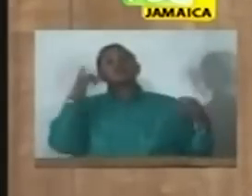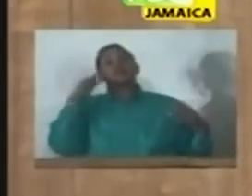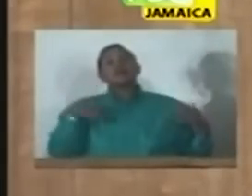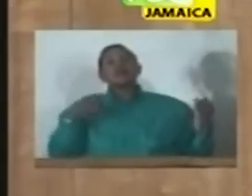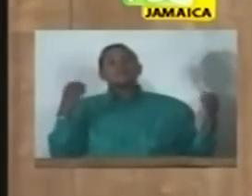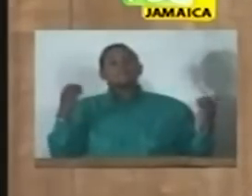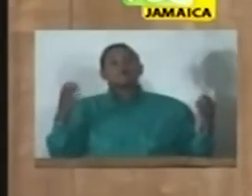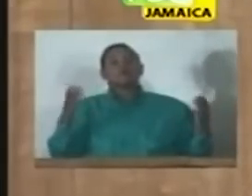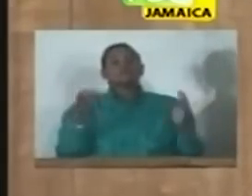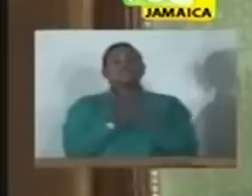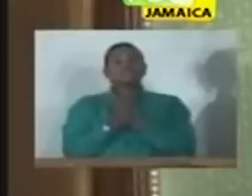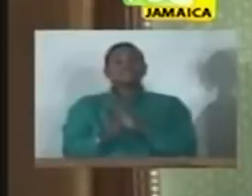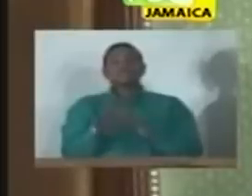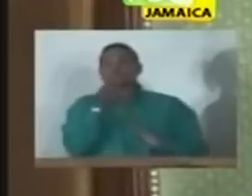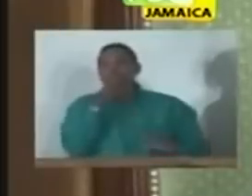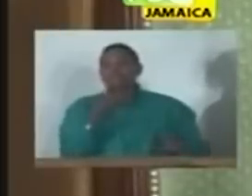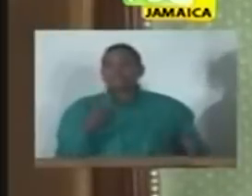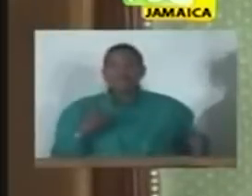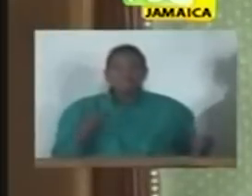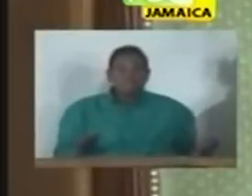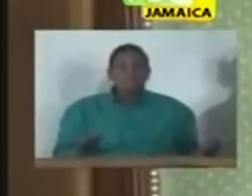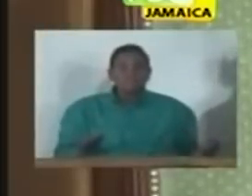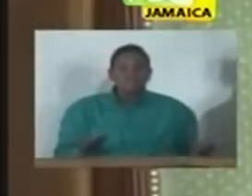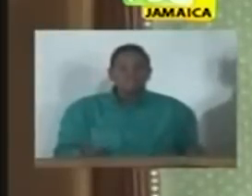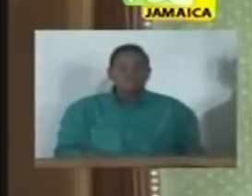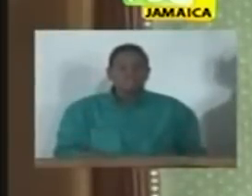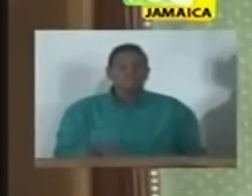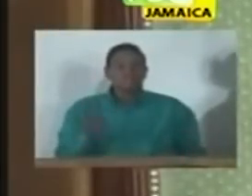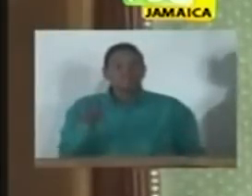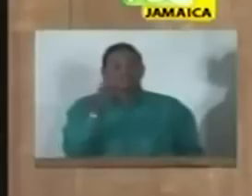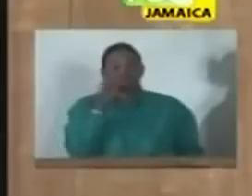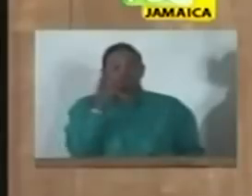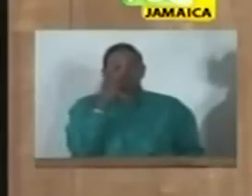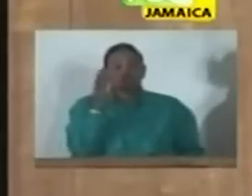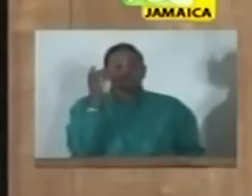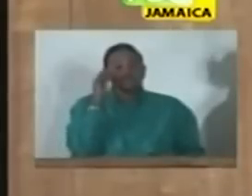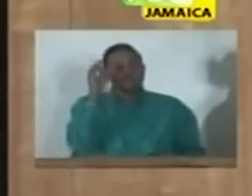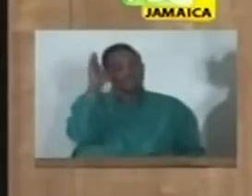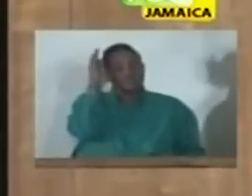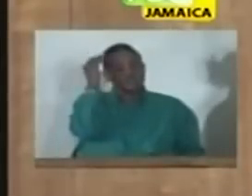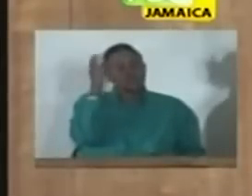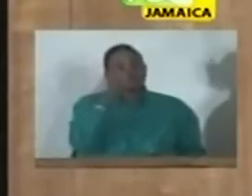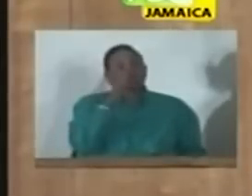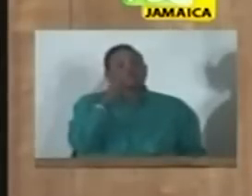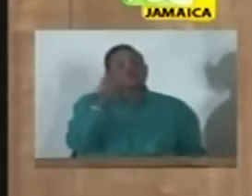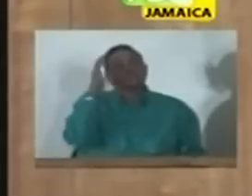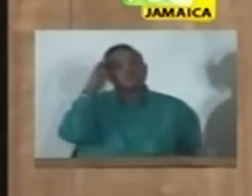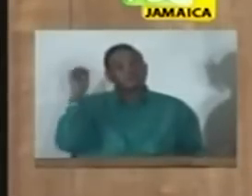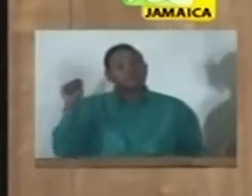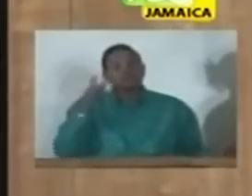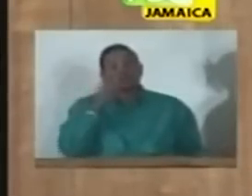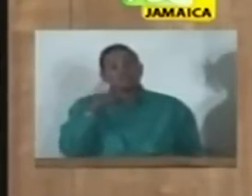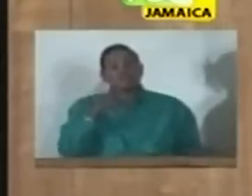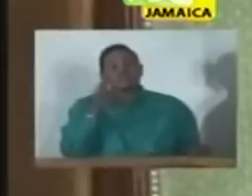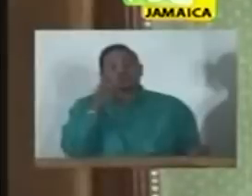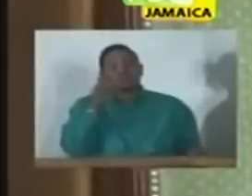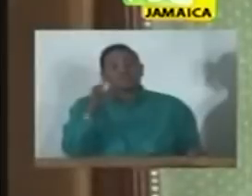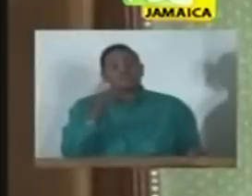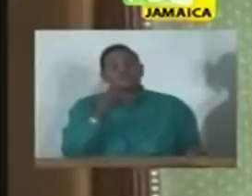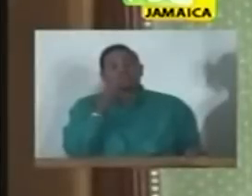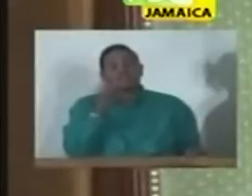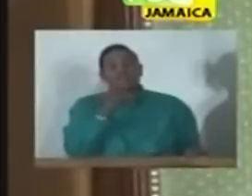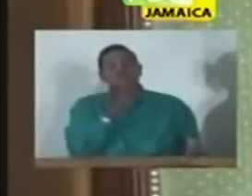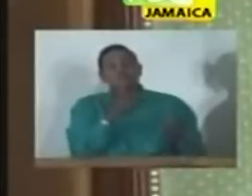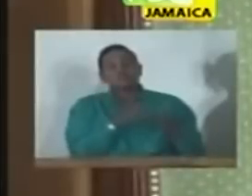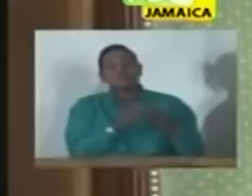My mother taught me courtesy, and she taught me that I shouldn't shout at presidents, and neither should I speak when presidents are